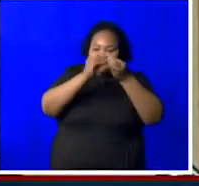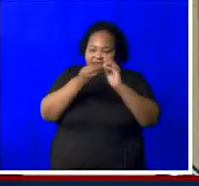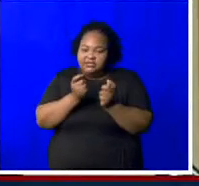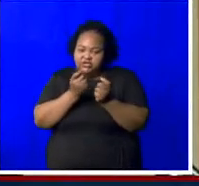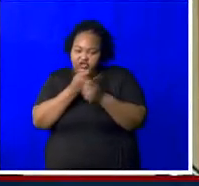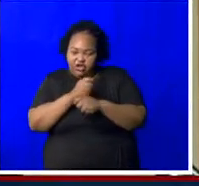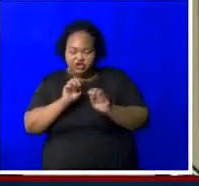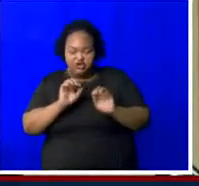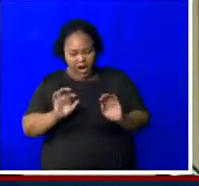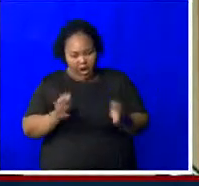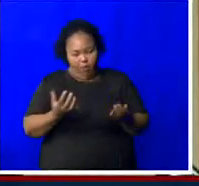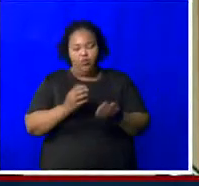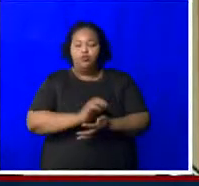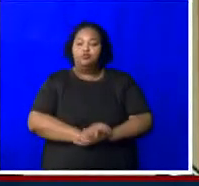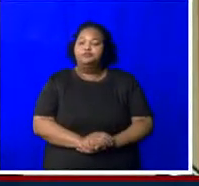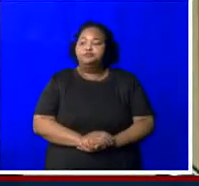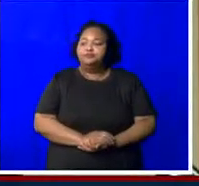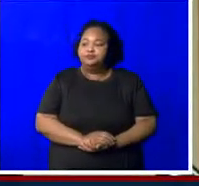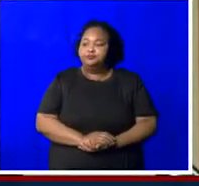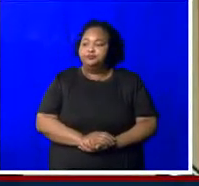presented